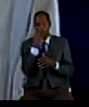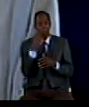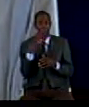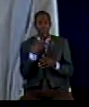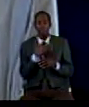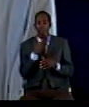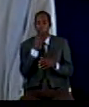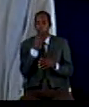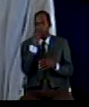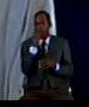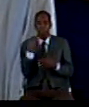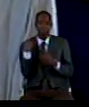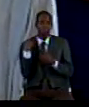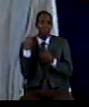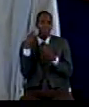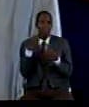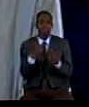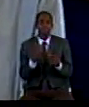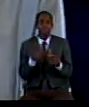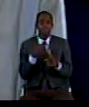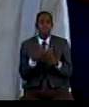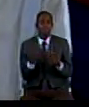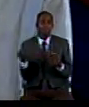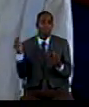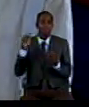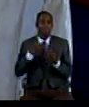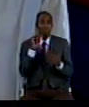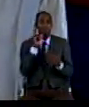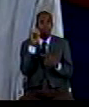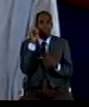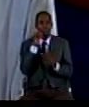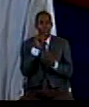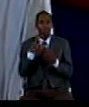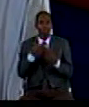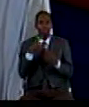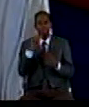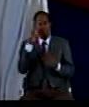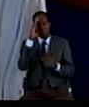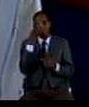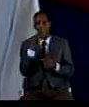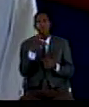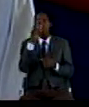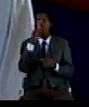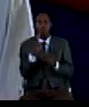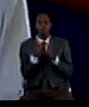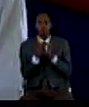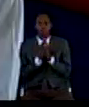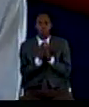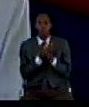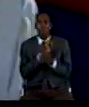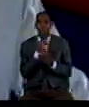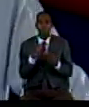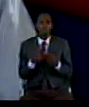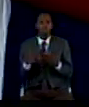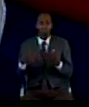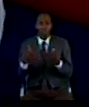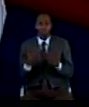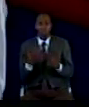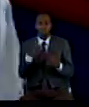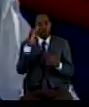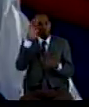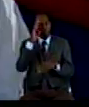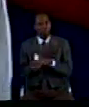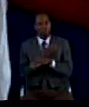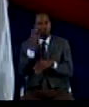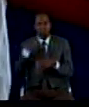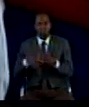then. Until yesterday, when the man of God prayed, he said when they came, he was holding him, doing everything for him